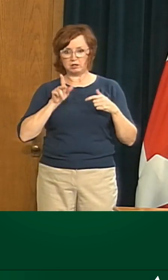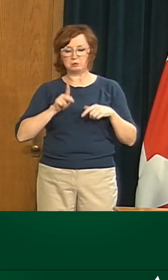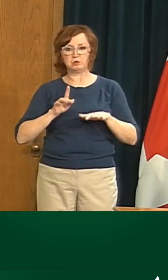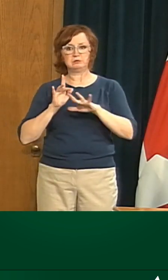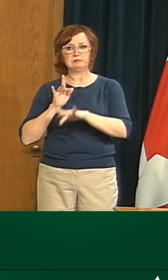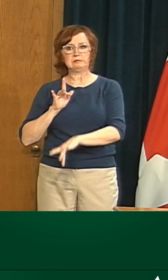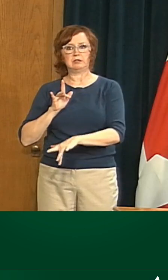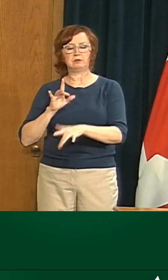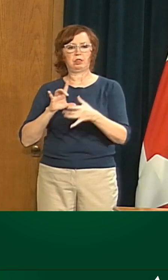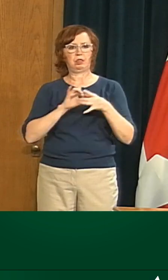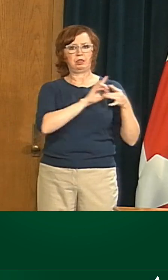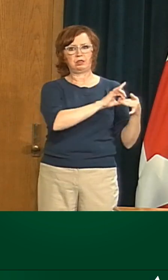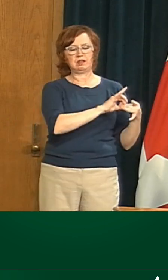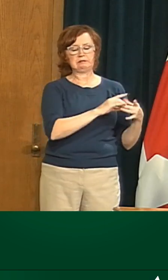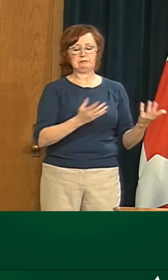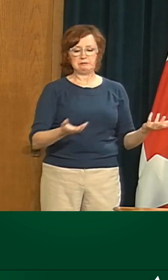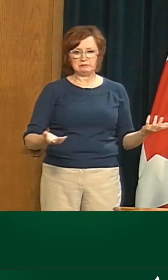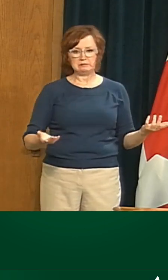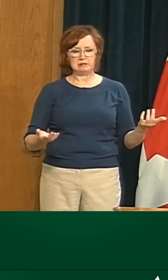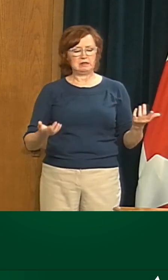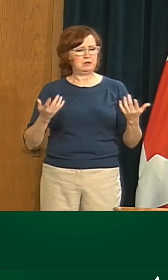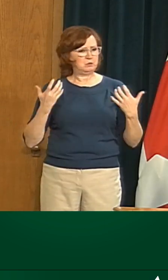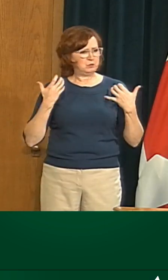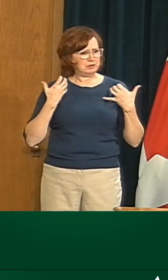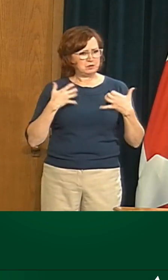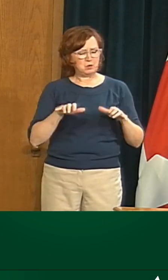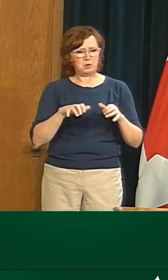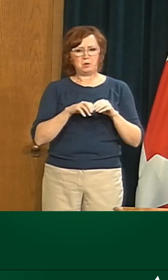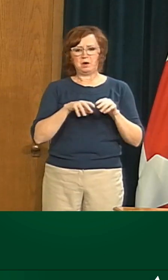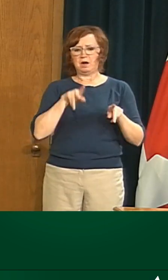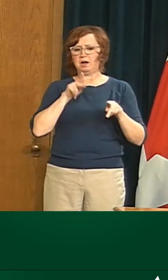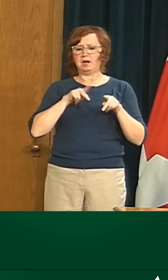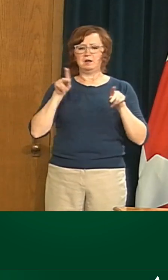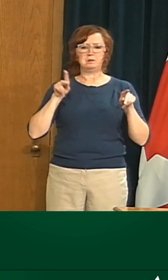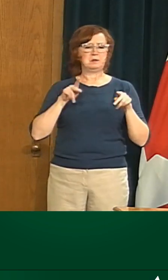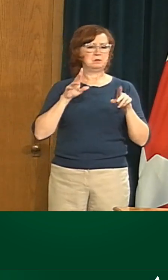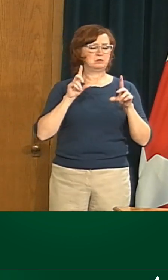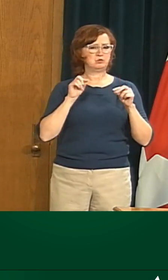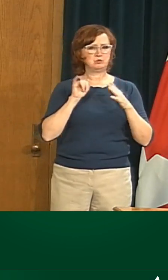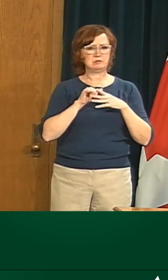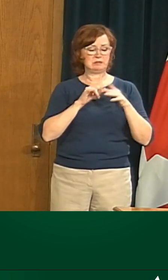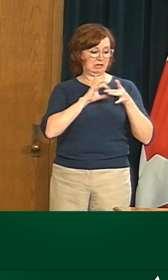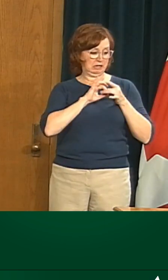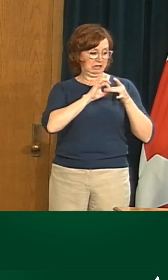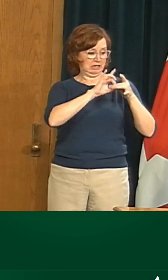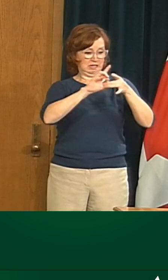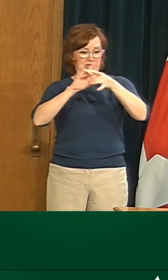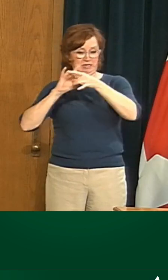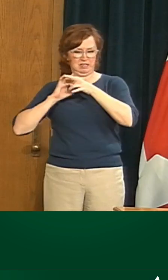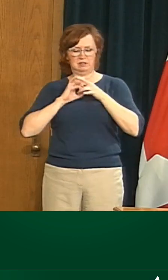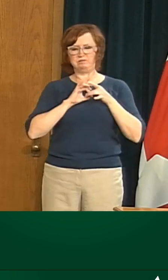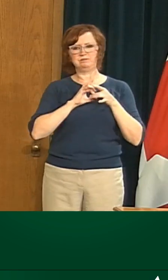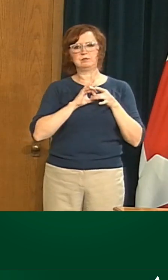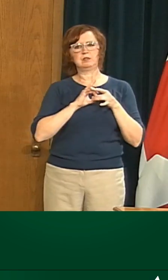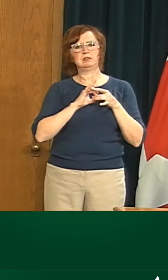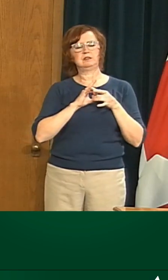case transmits to less than one person, and that is essential to keep the curve flat. We